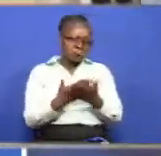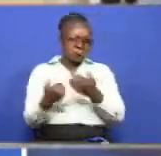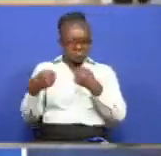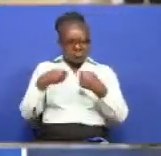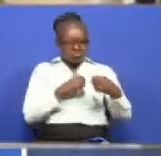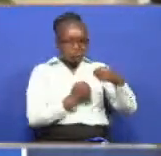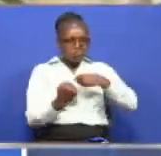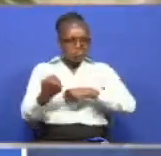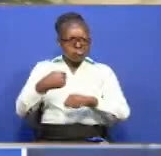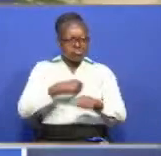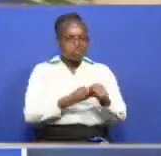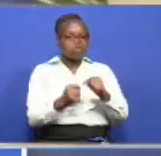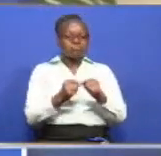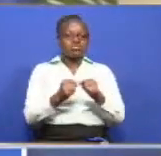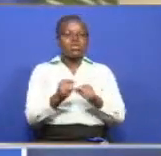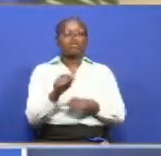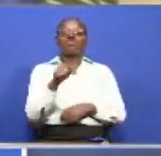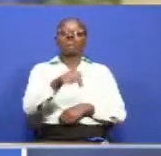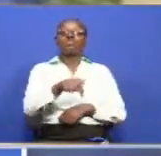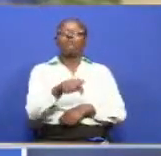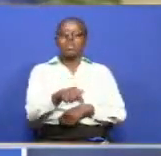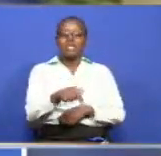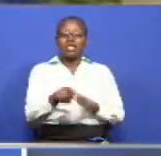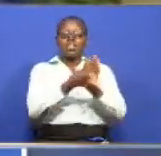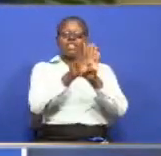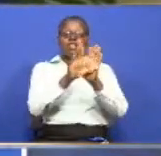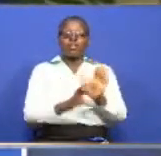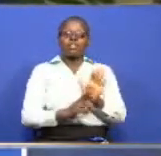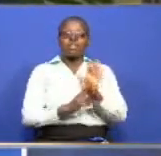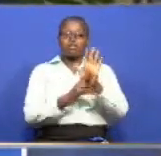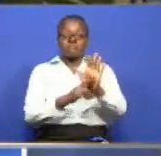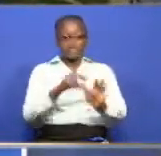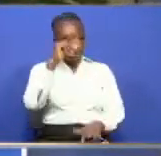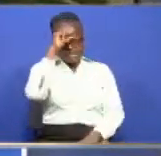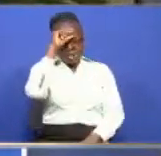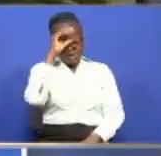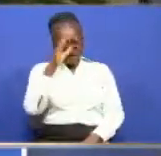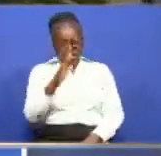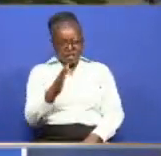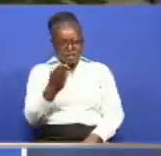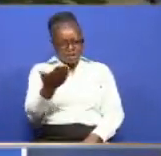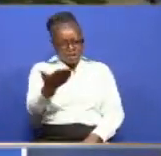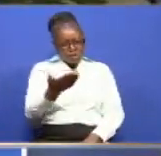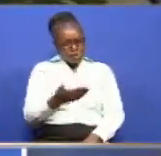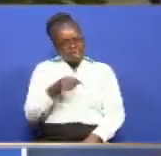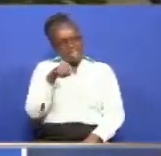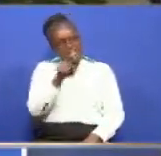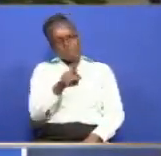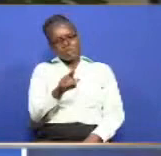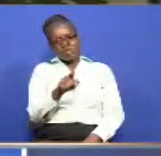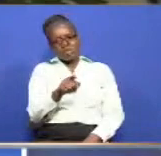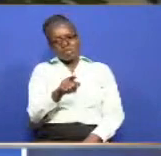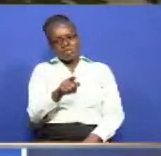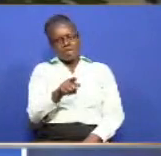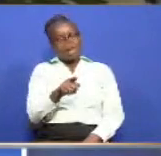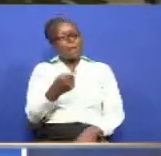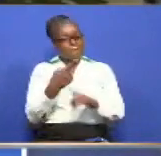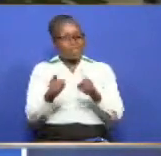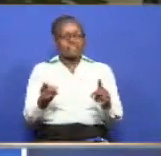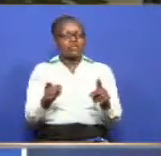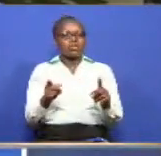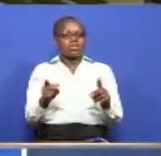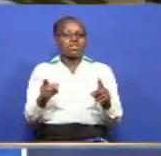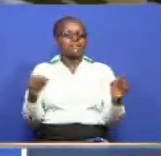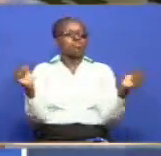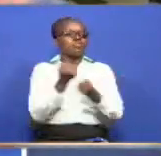the County Assembly today when the lawyers representing the governor presented themselves, and they were not allowed in.